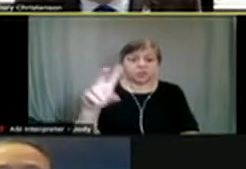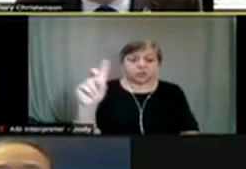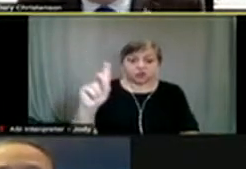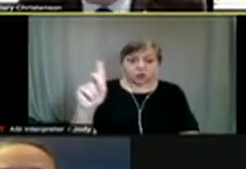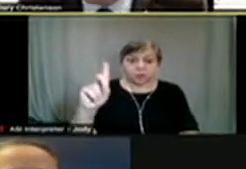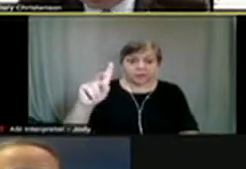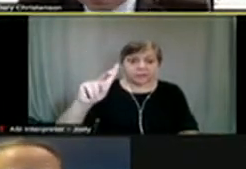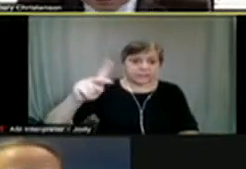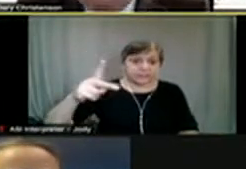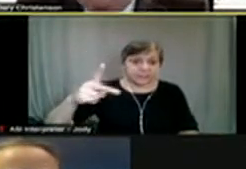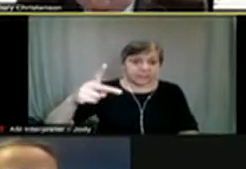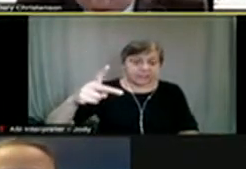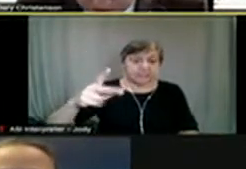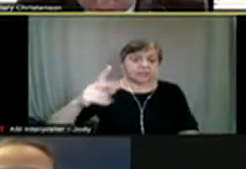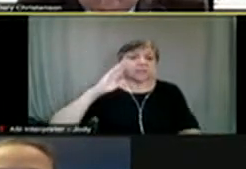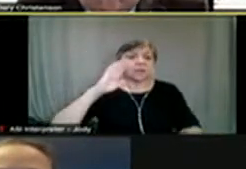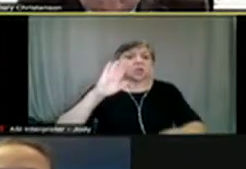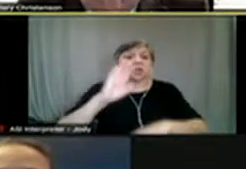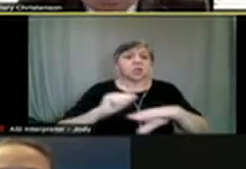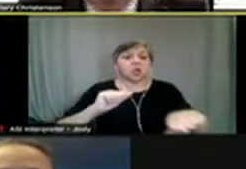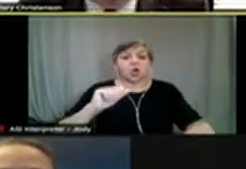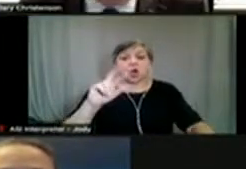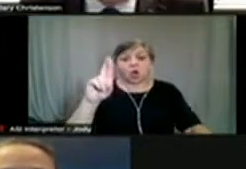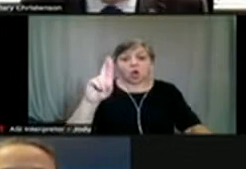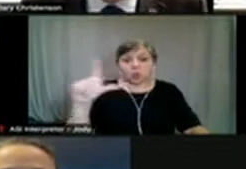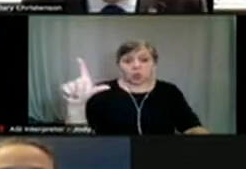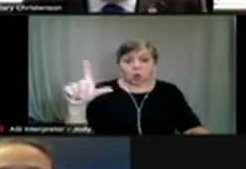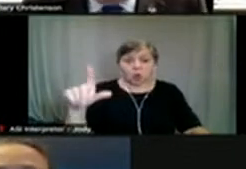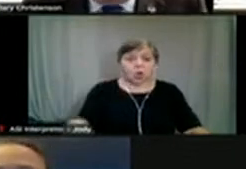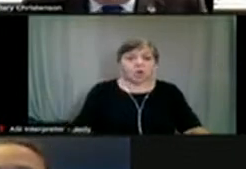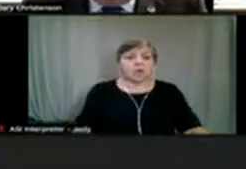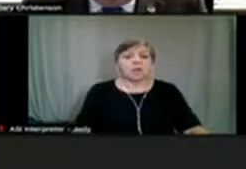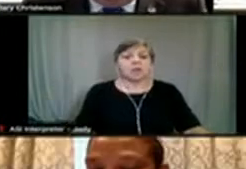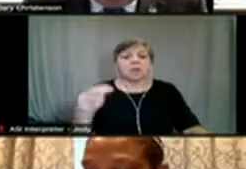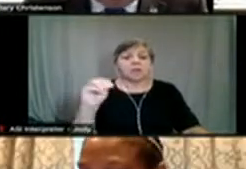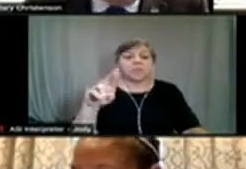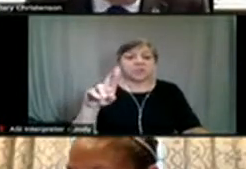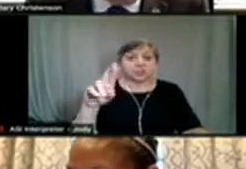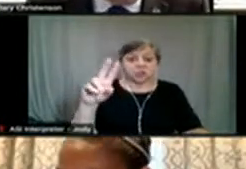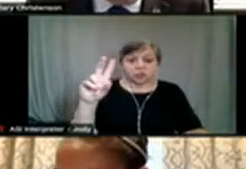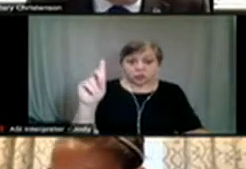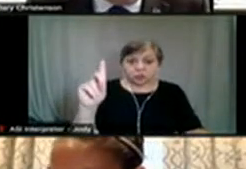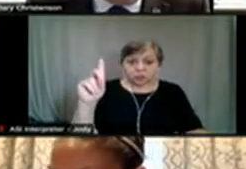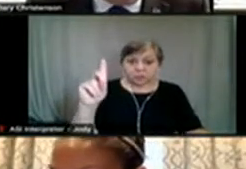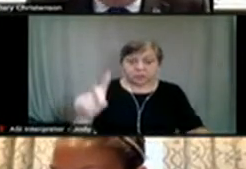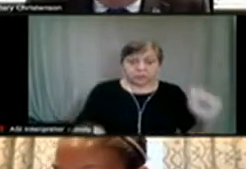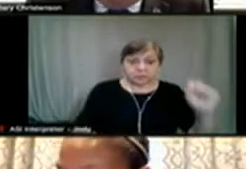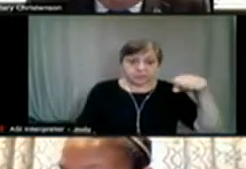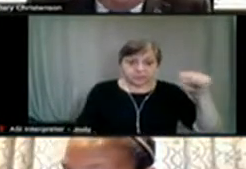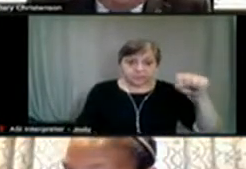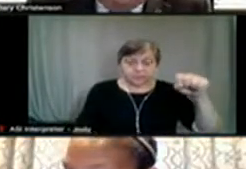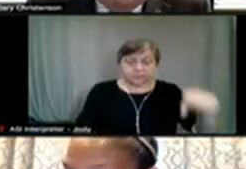Clerk will call the roll, clerk being me. Mr. Drummy. Yes.